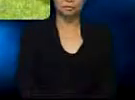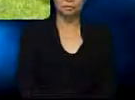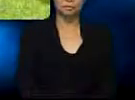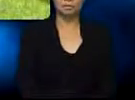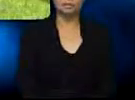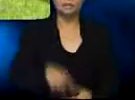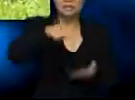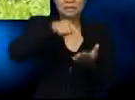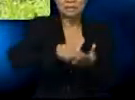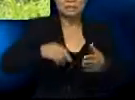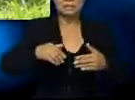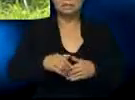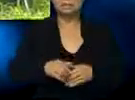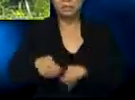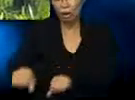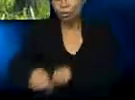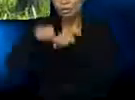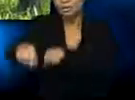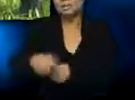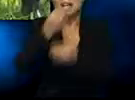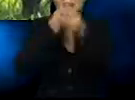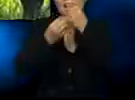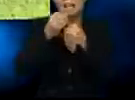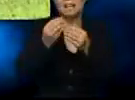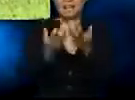These horses eat grass.